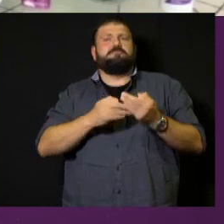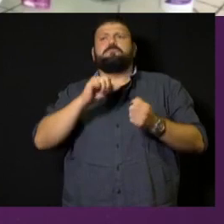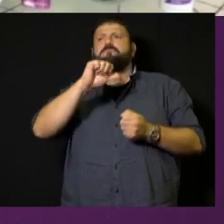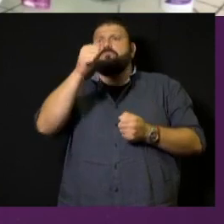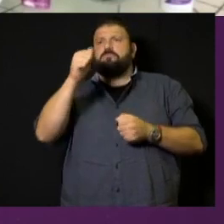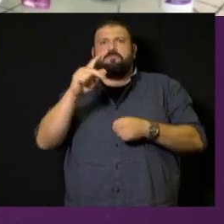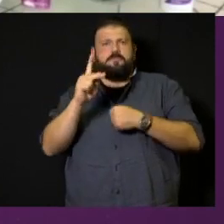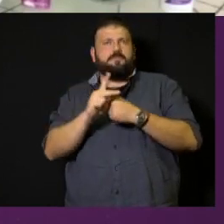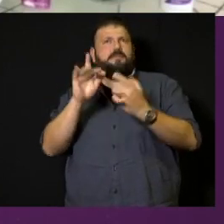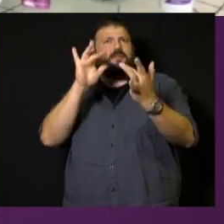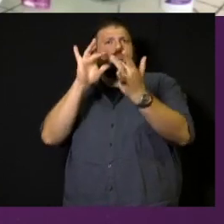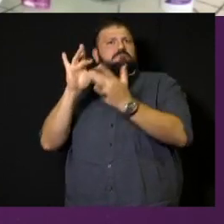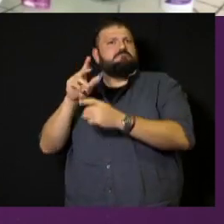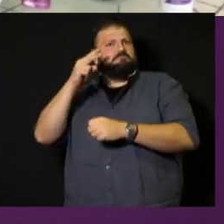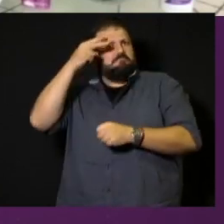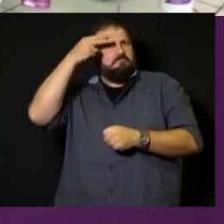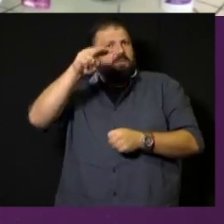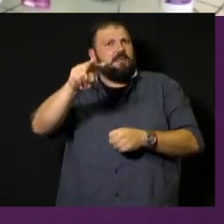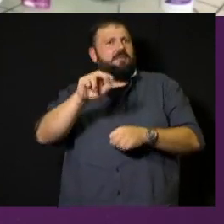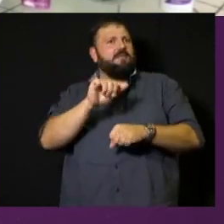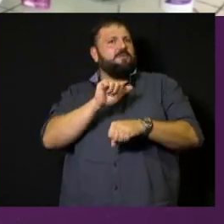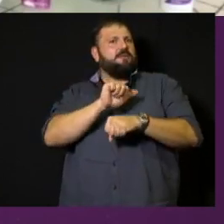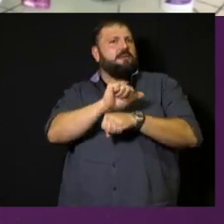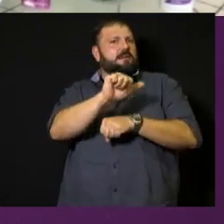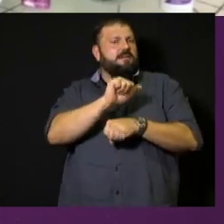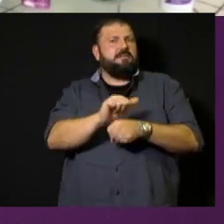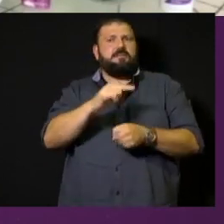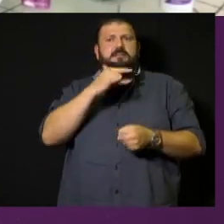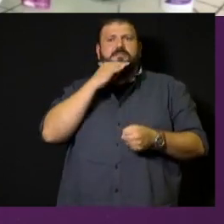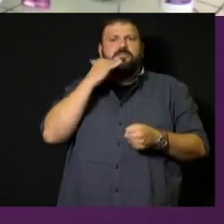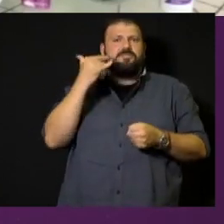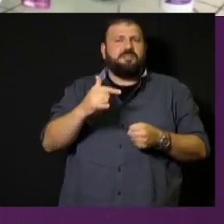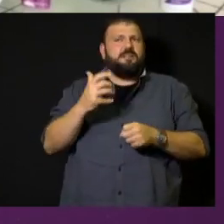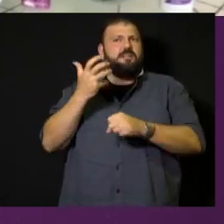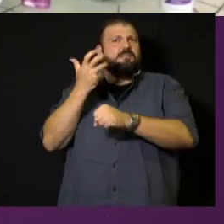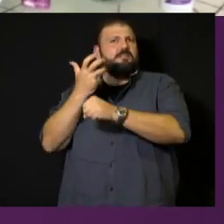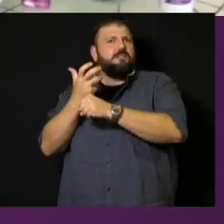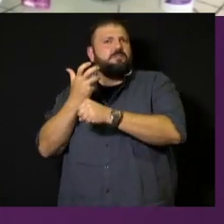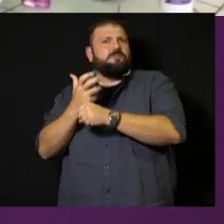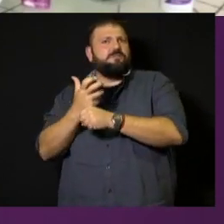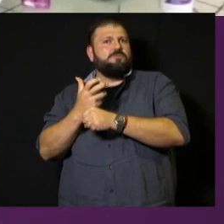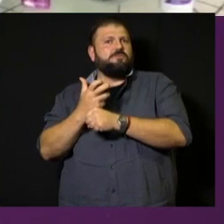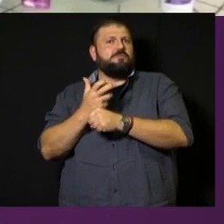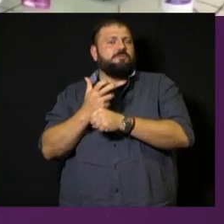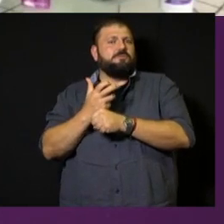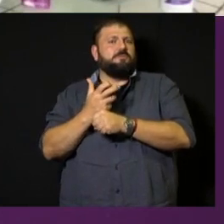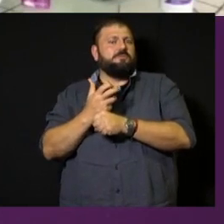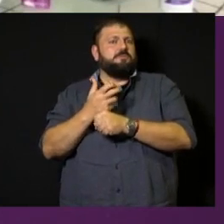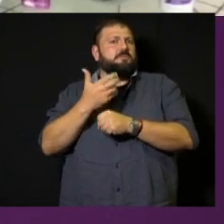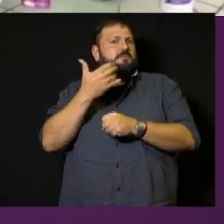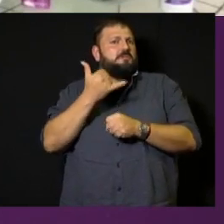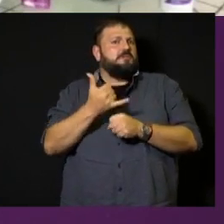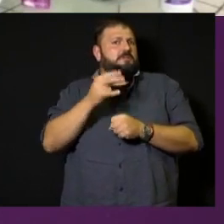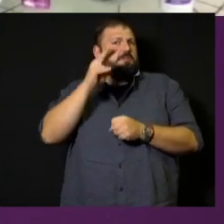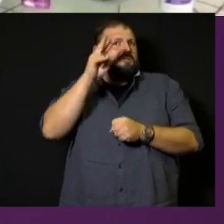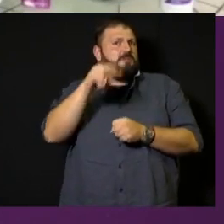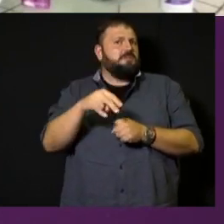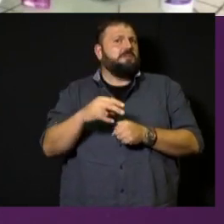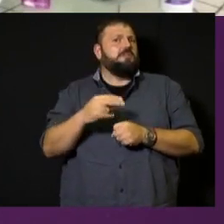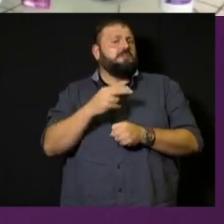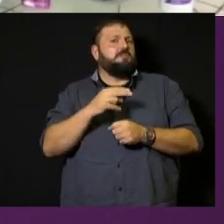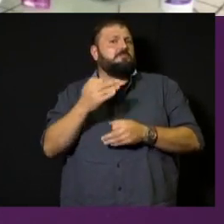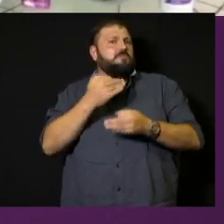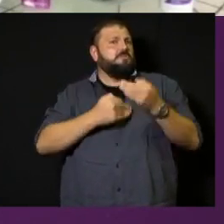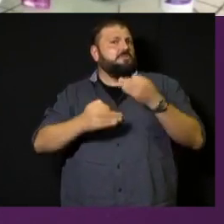big market in Mexico, Argentina, in Chile, in the US, and